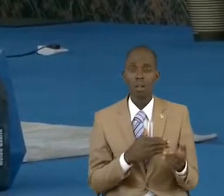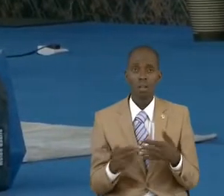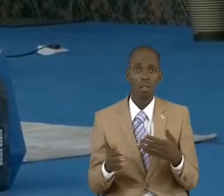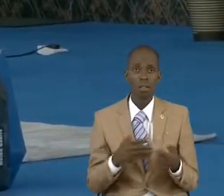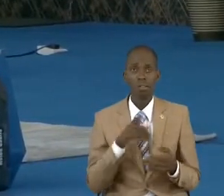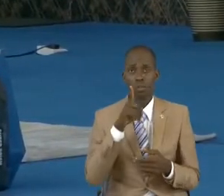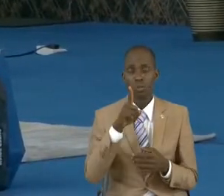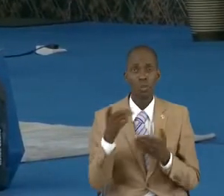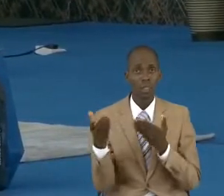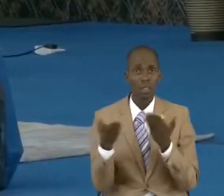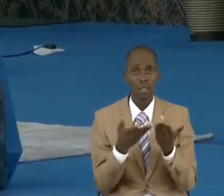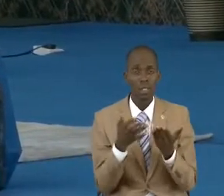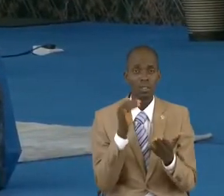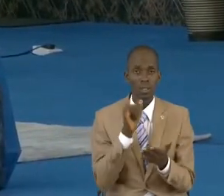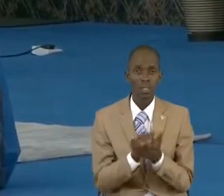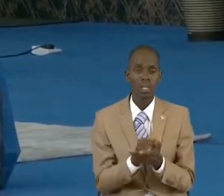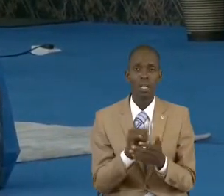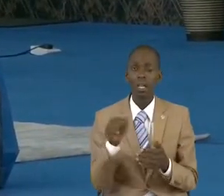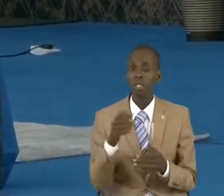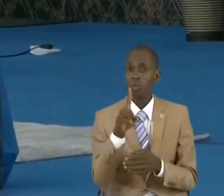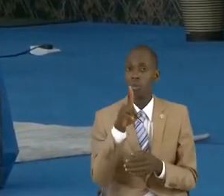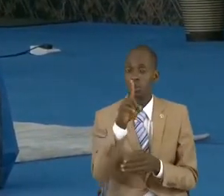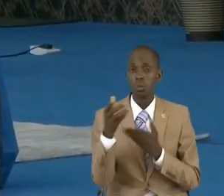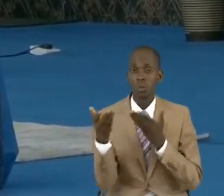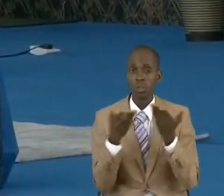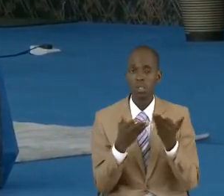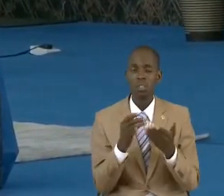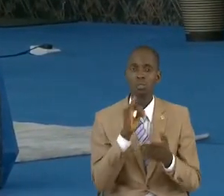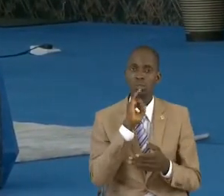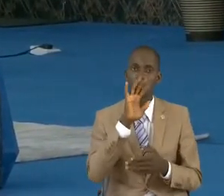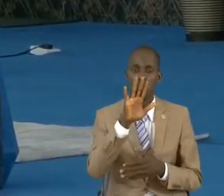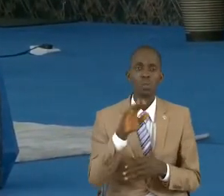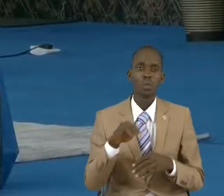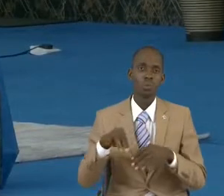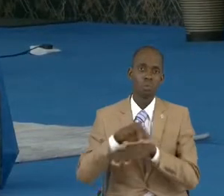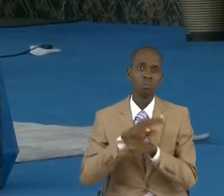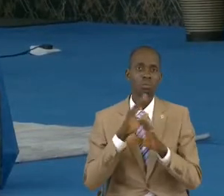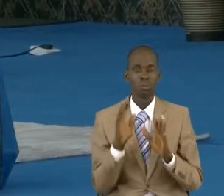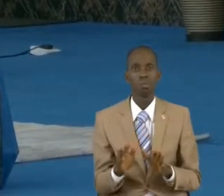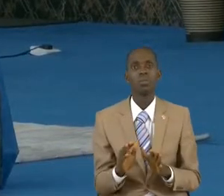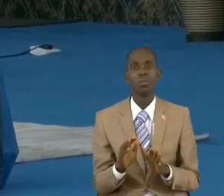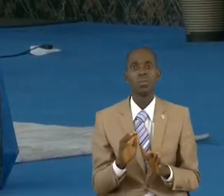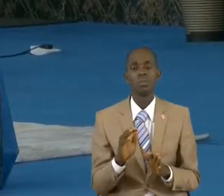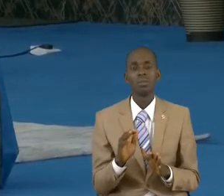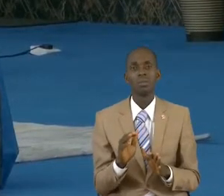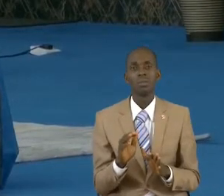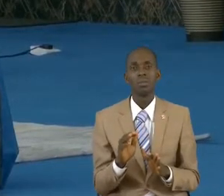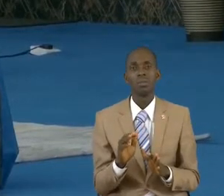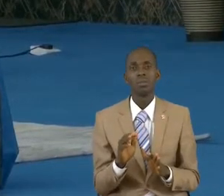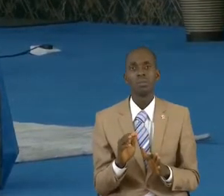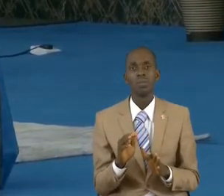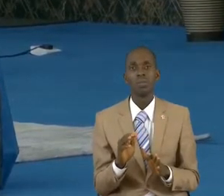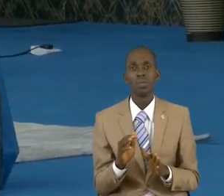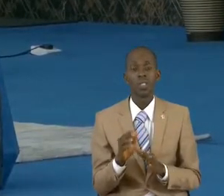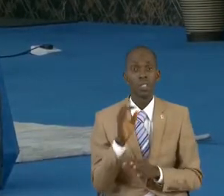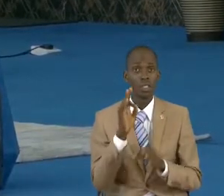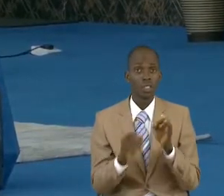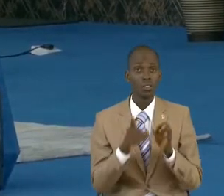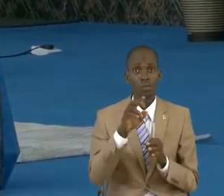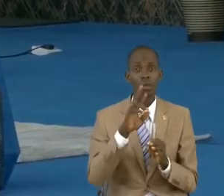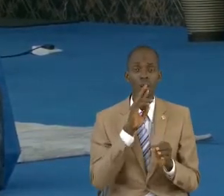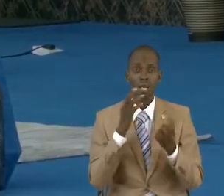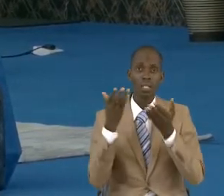master. Servants serve masters. If you're serving